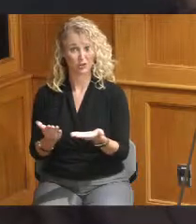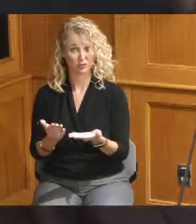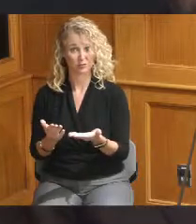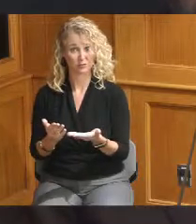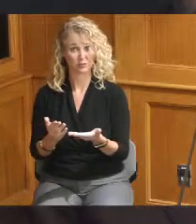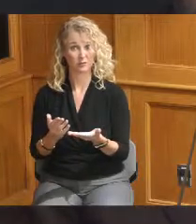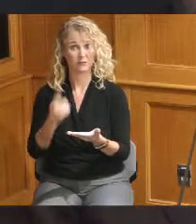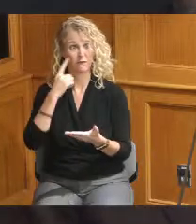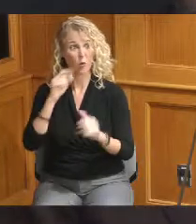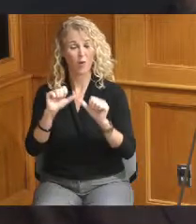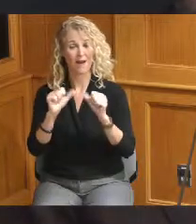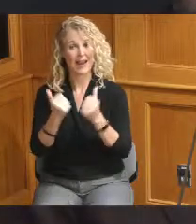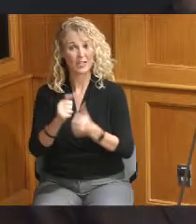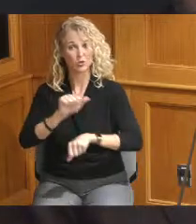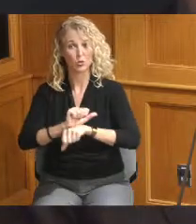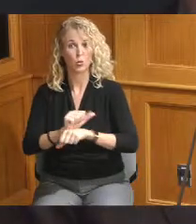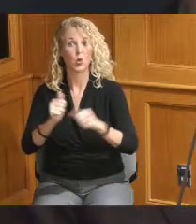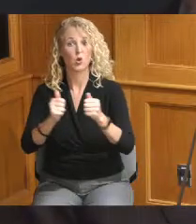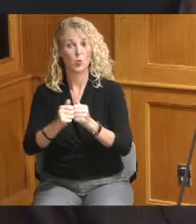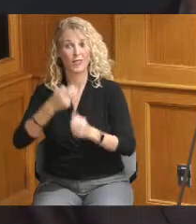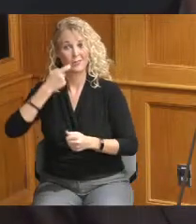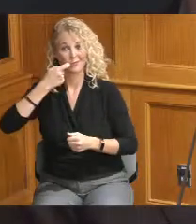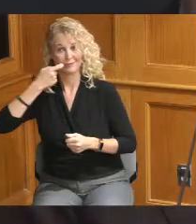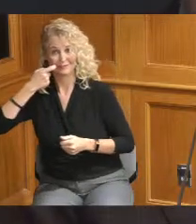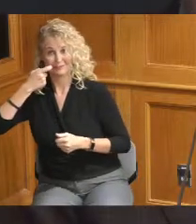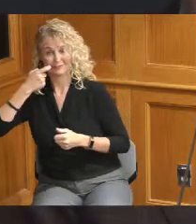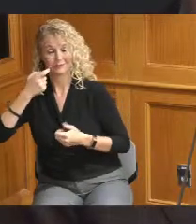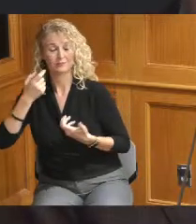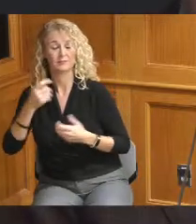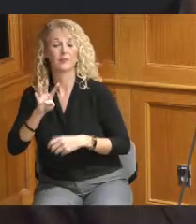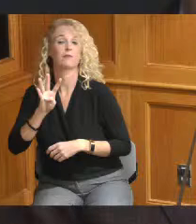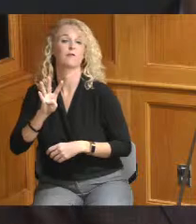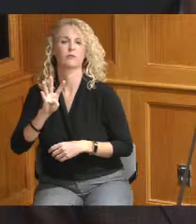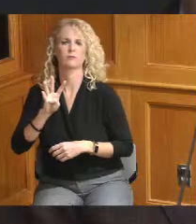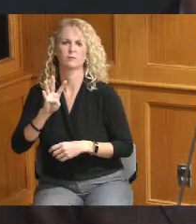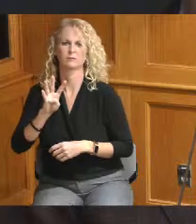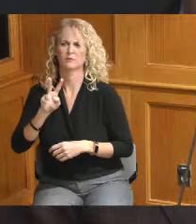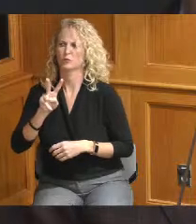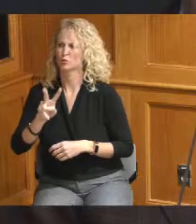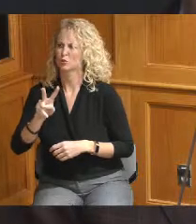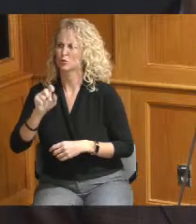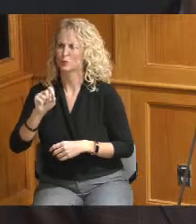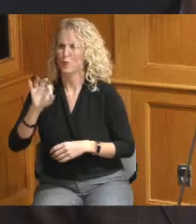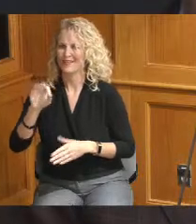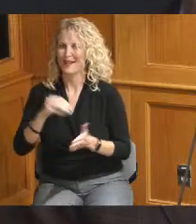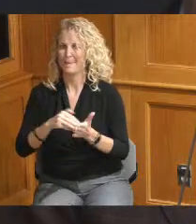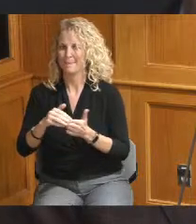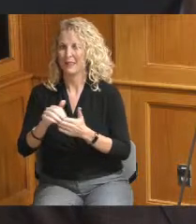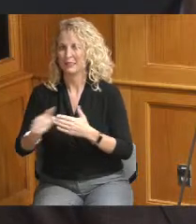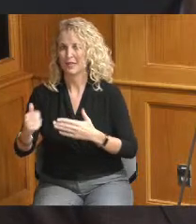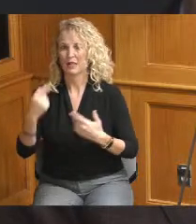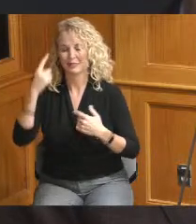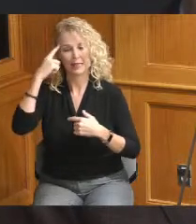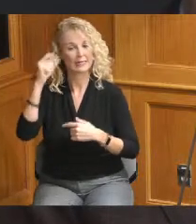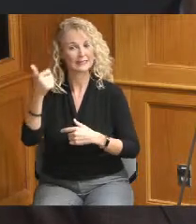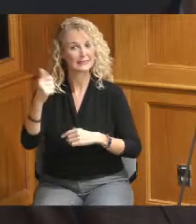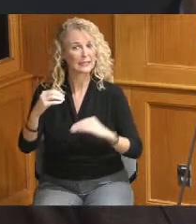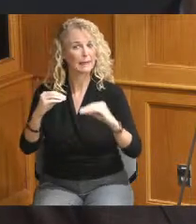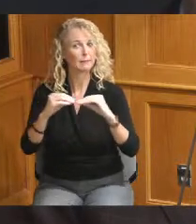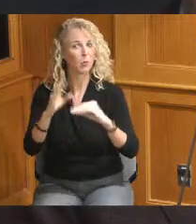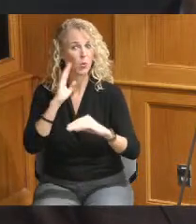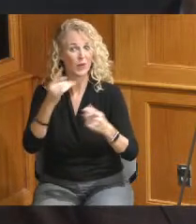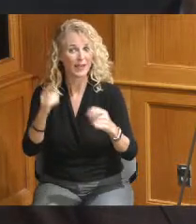to addiction. It's $2.9 million has been awarded so far. We have 10 more to go, and they are in